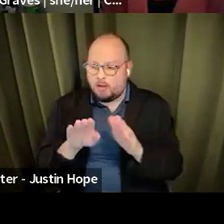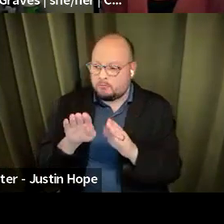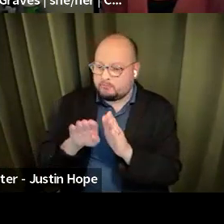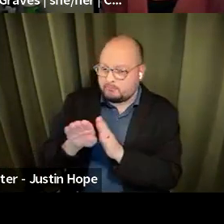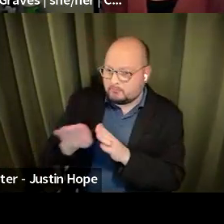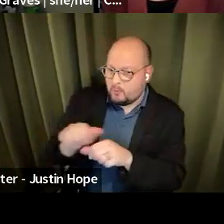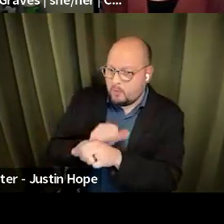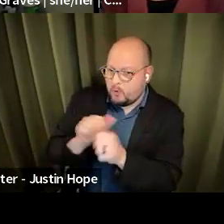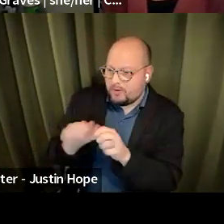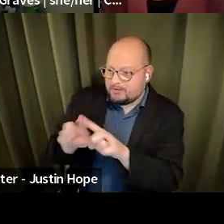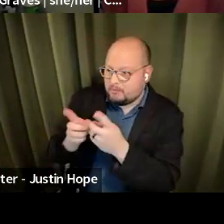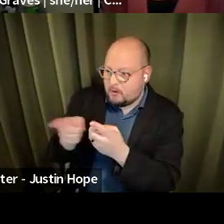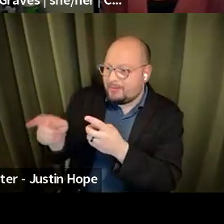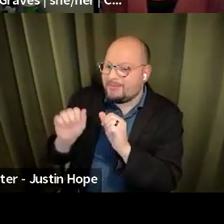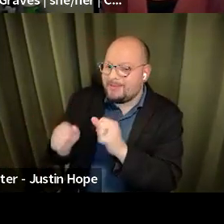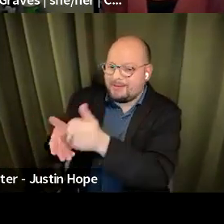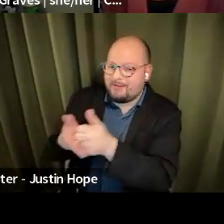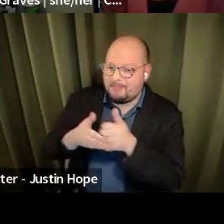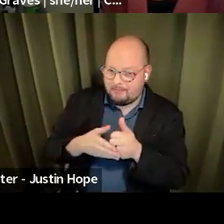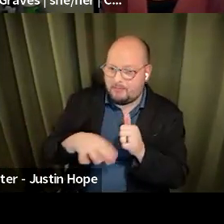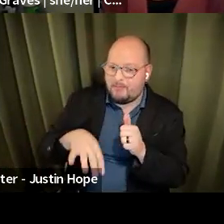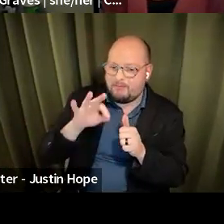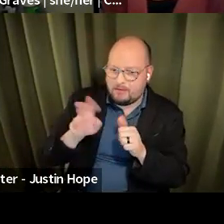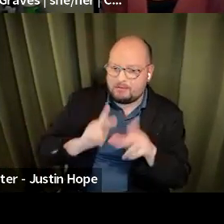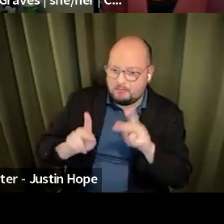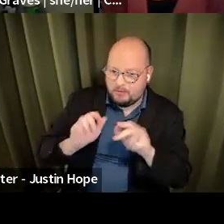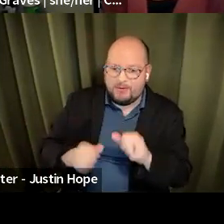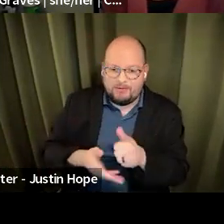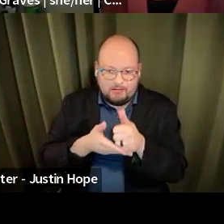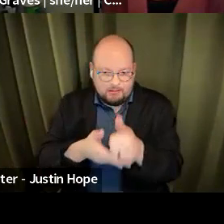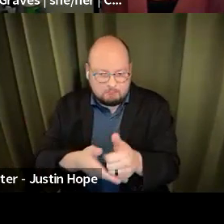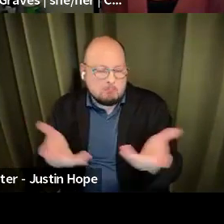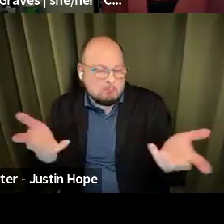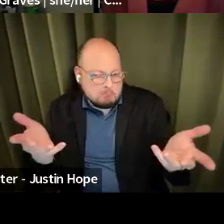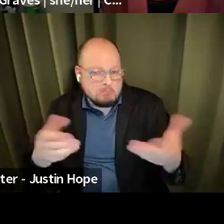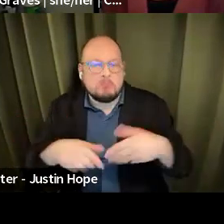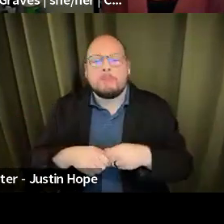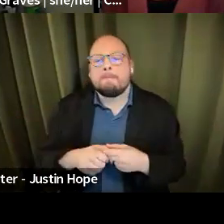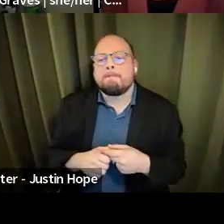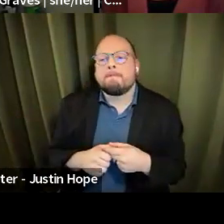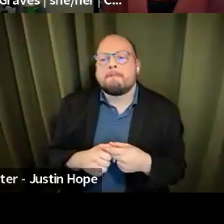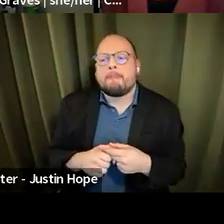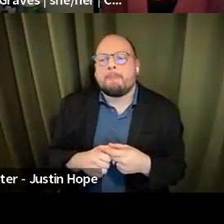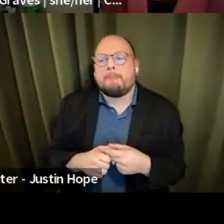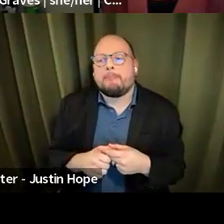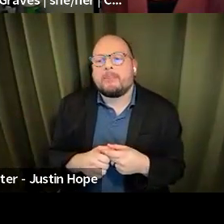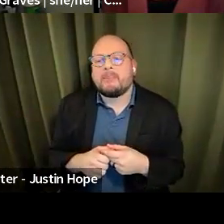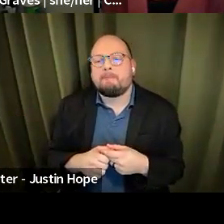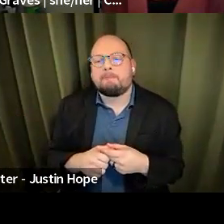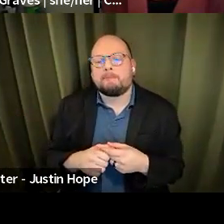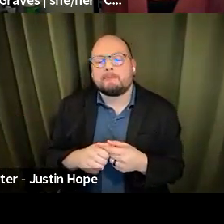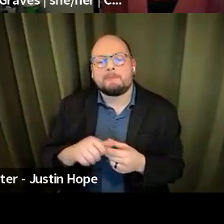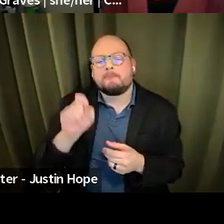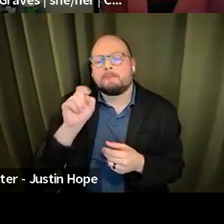find people who can do that. So what are the downsides of not having a language access